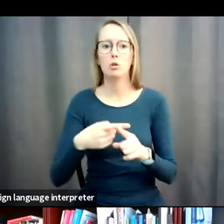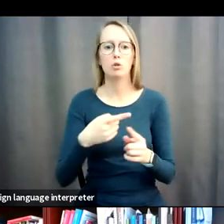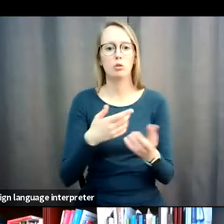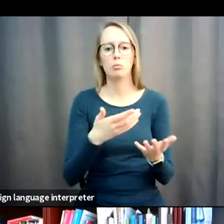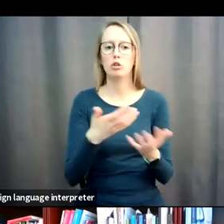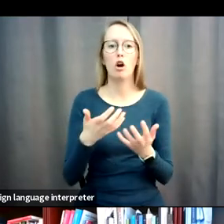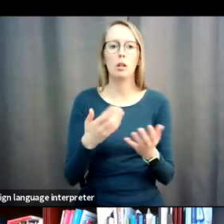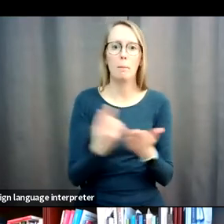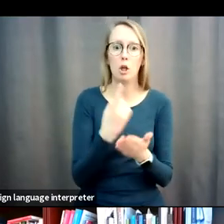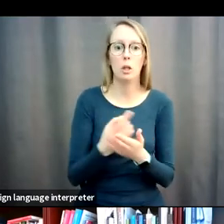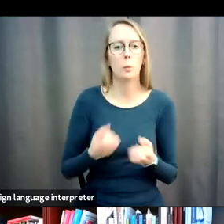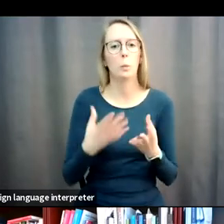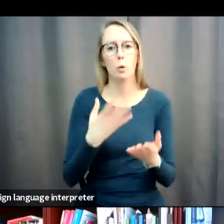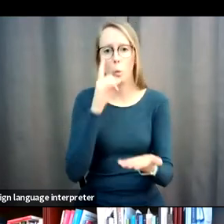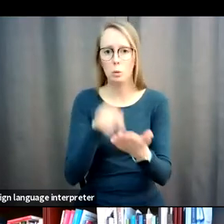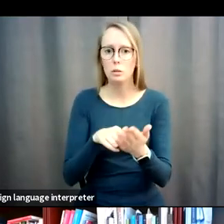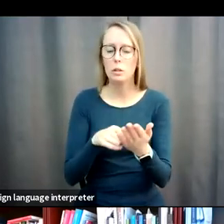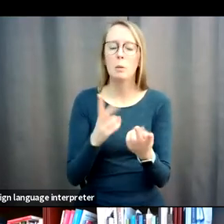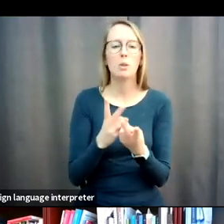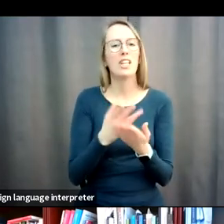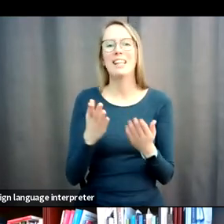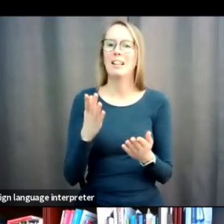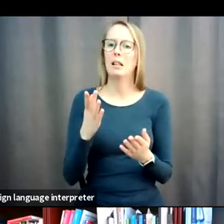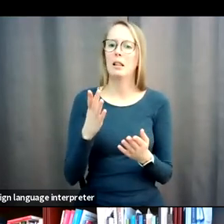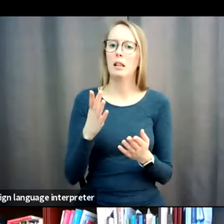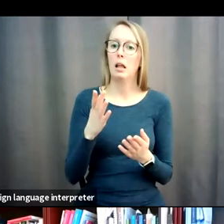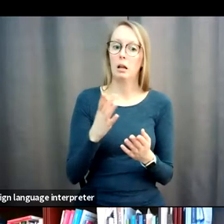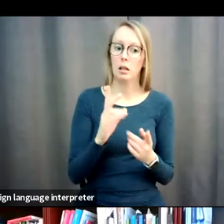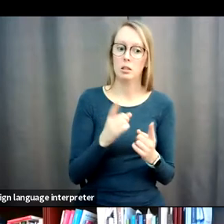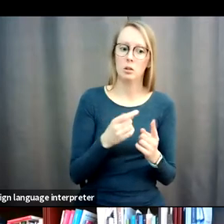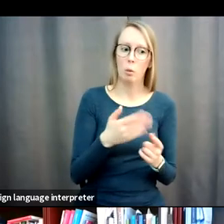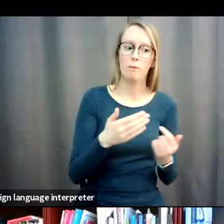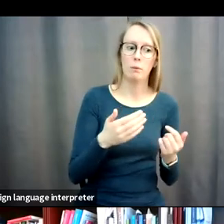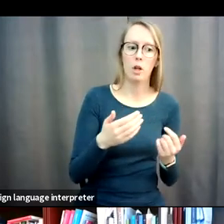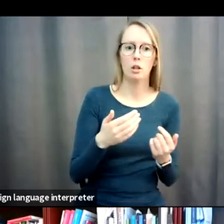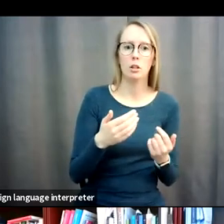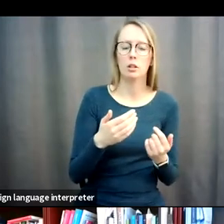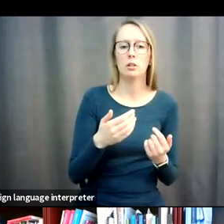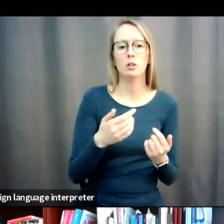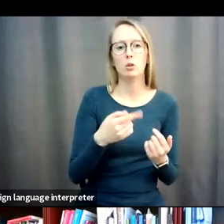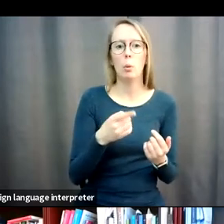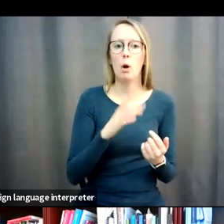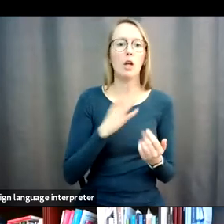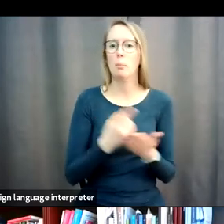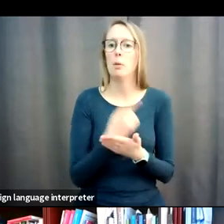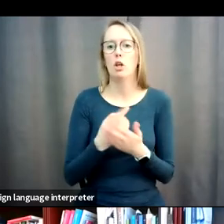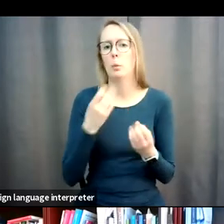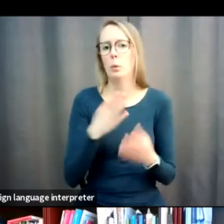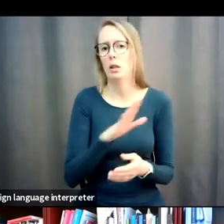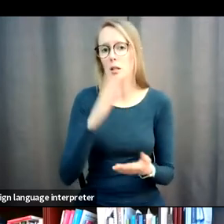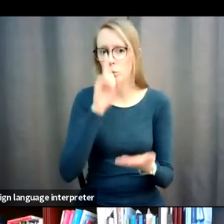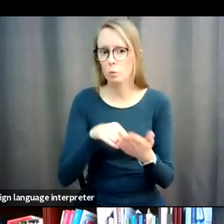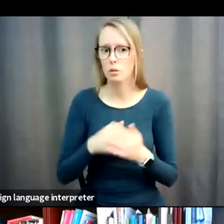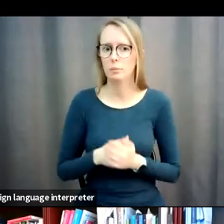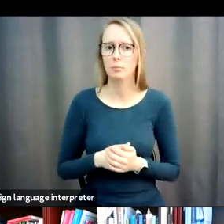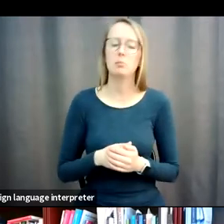to express their opinions. So it's not necessarily that they express their opinions, but they are not heard, but they lack those opportunities. The